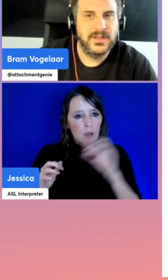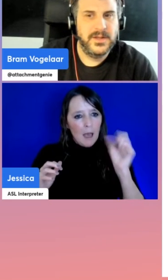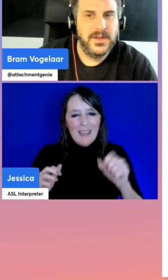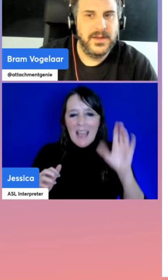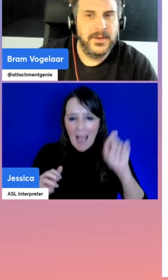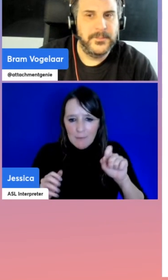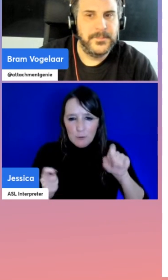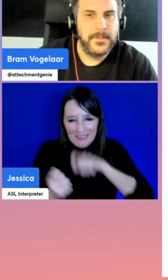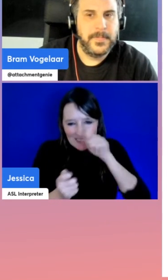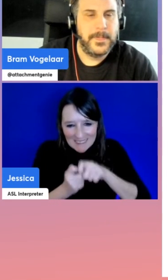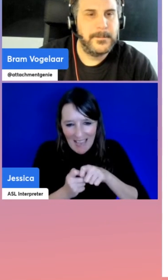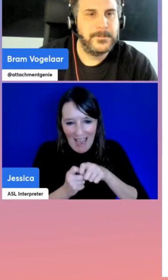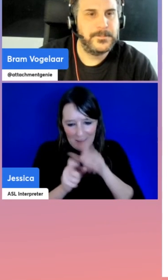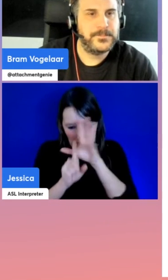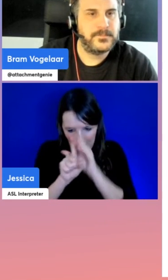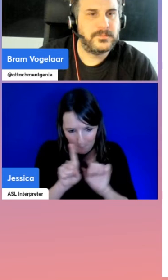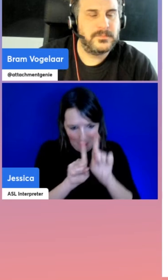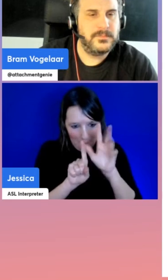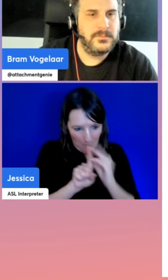other.